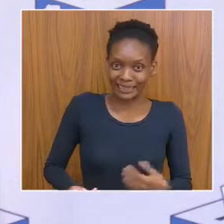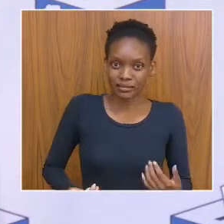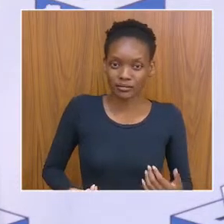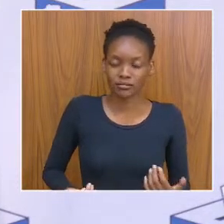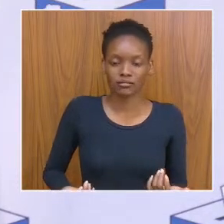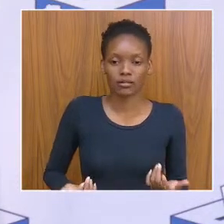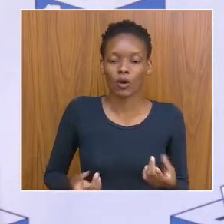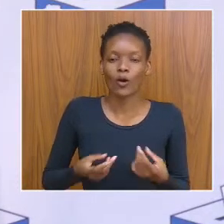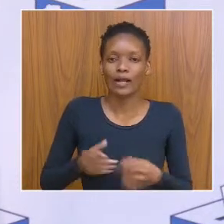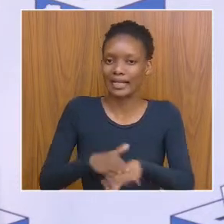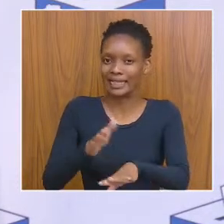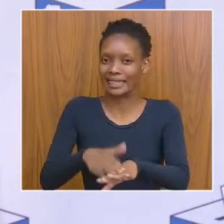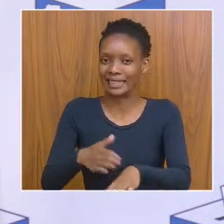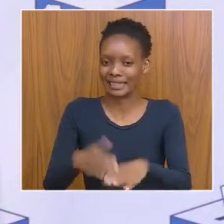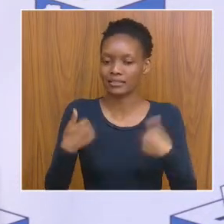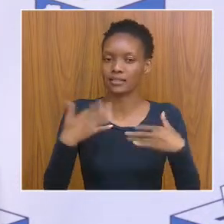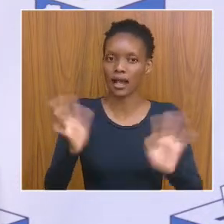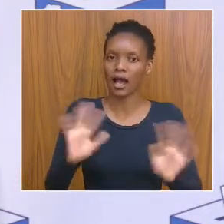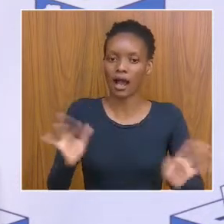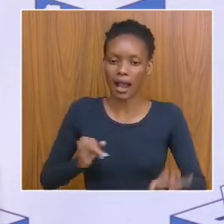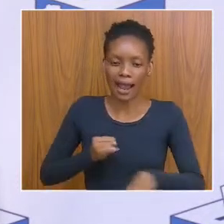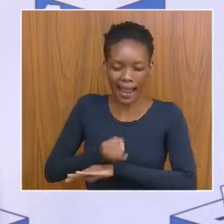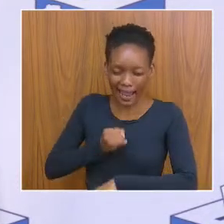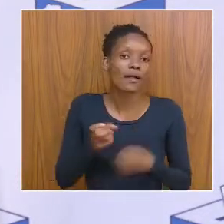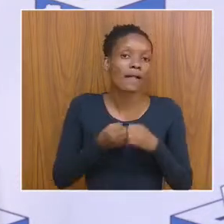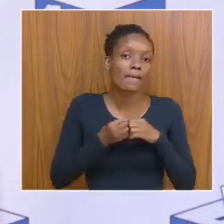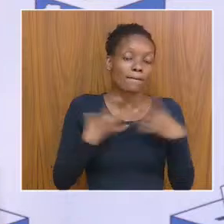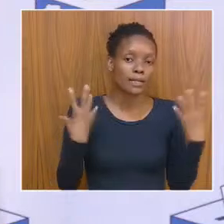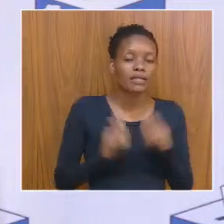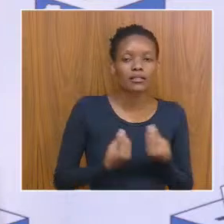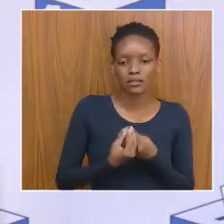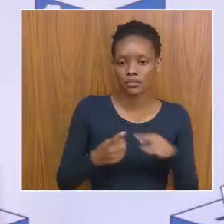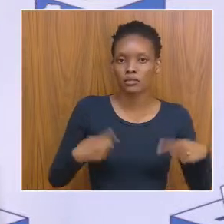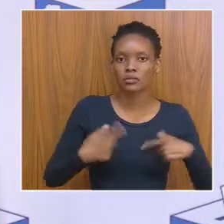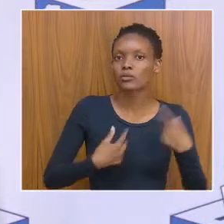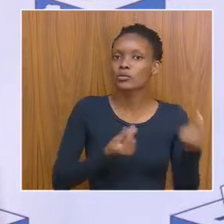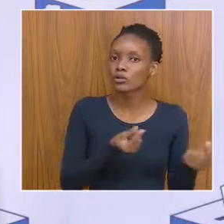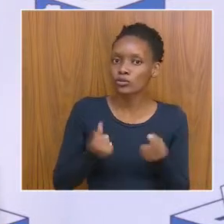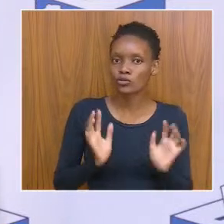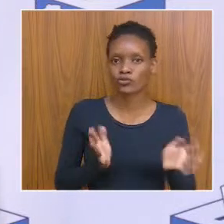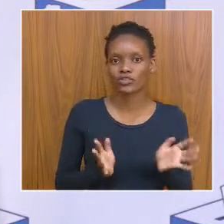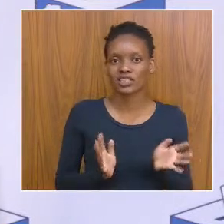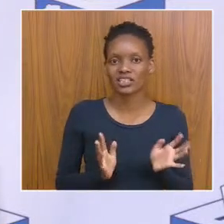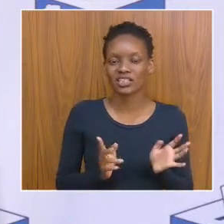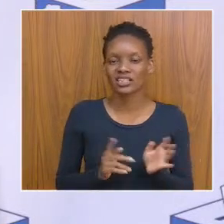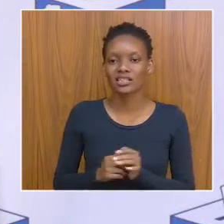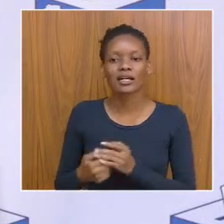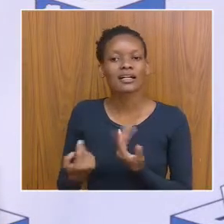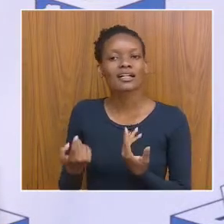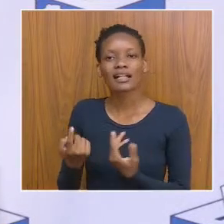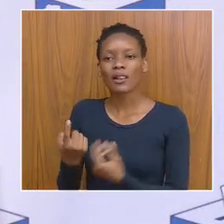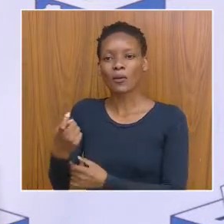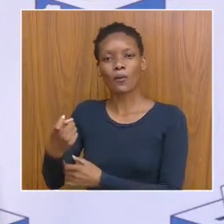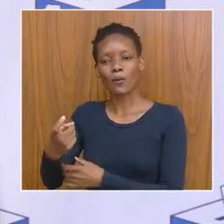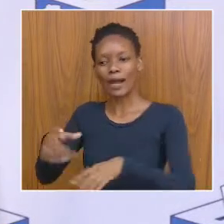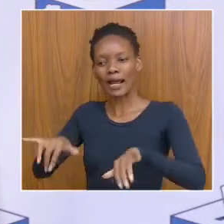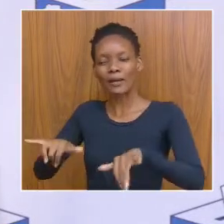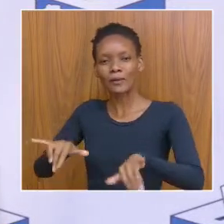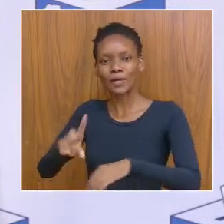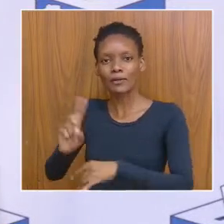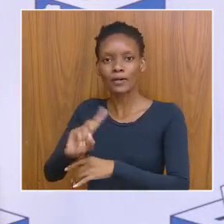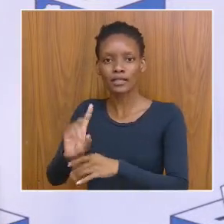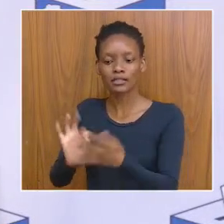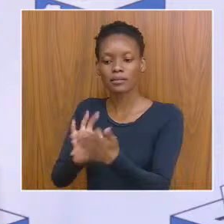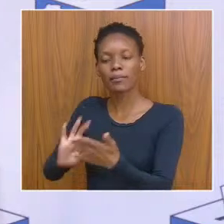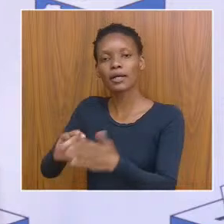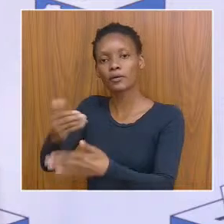the majority of requirements we have at hand, the only standing are related to ballot papers. You can't start ballot papers